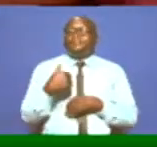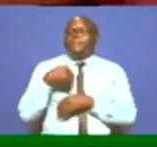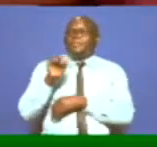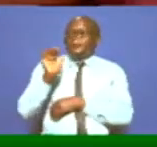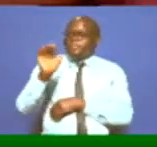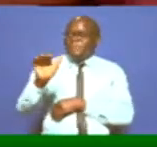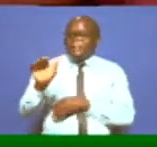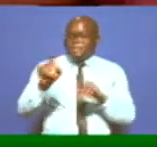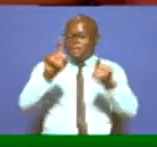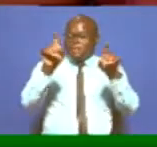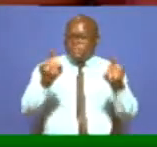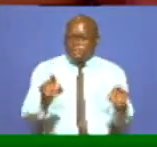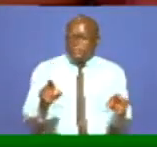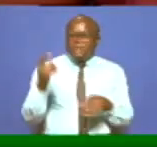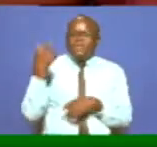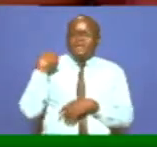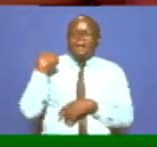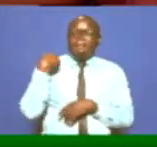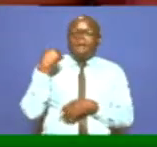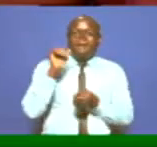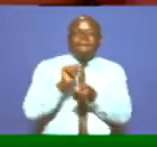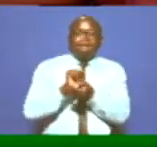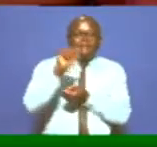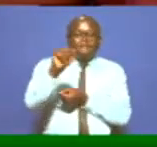number 15 of